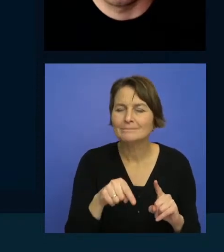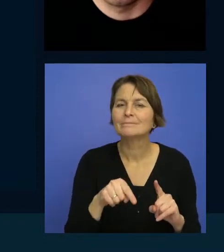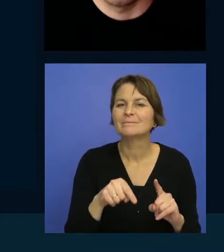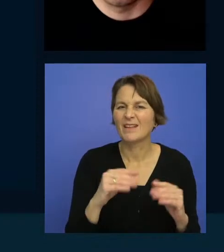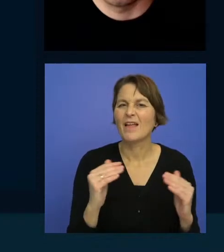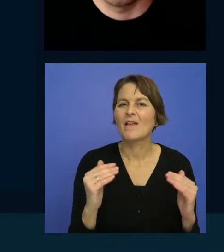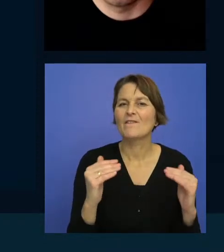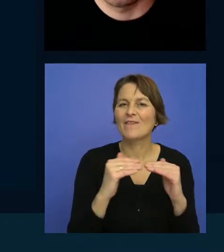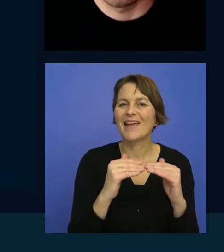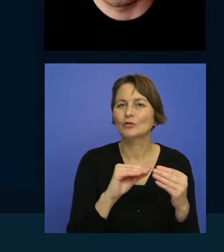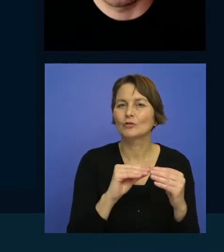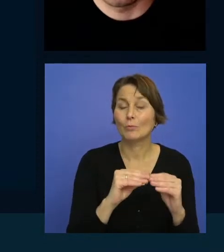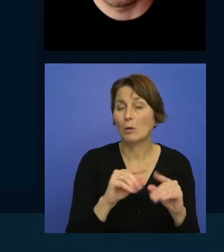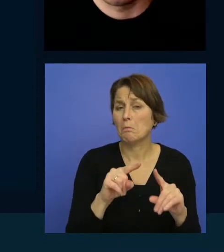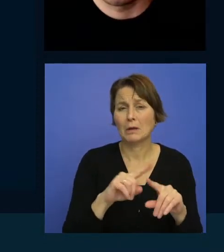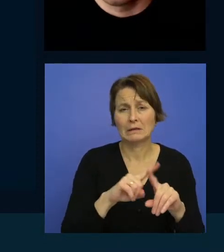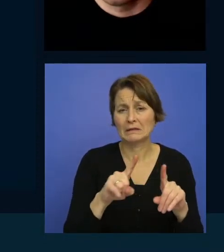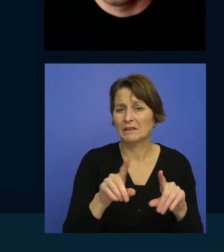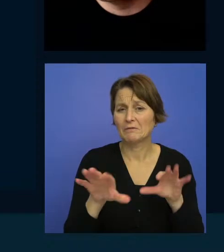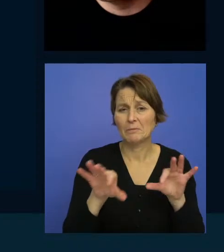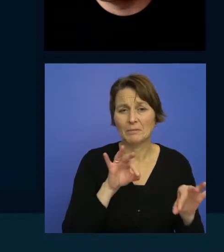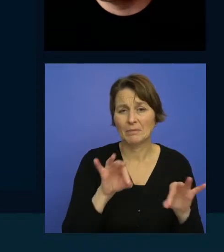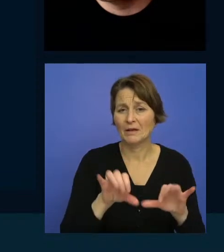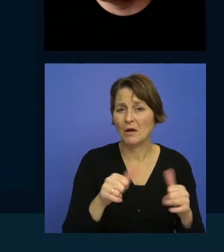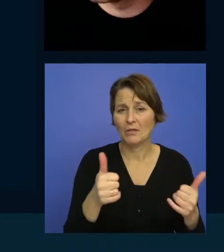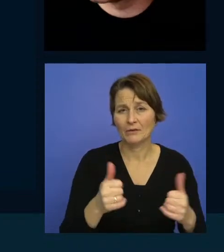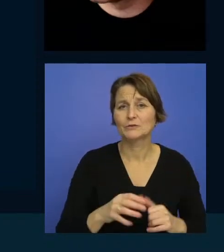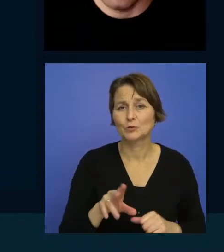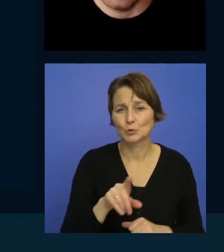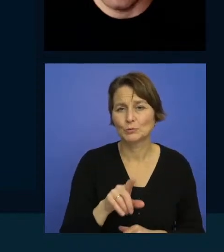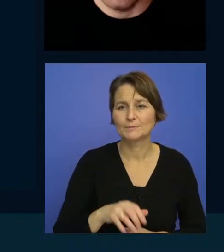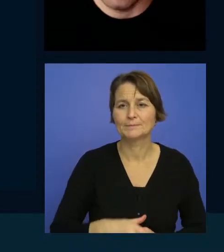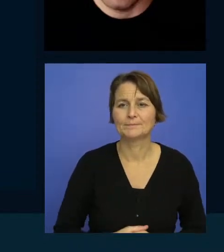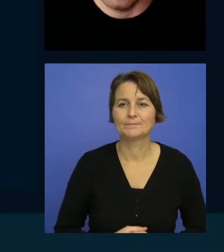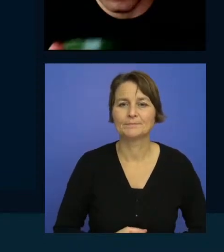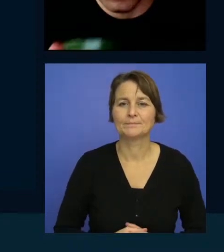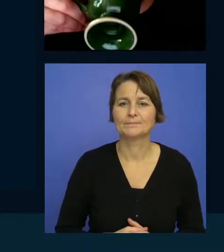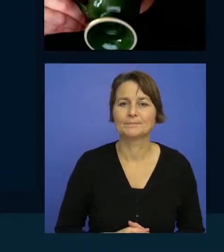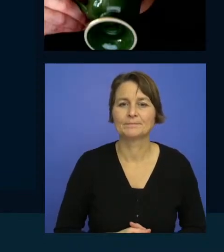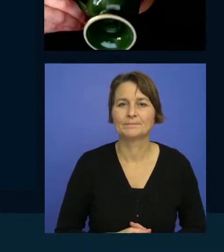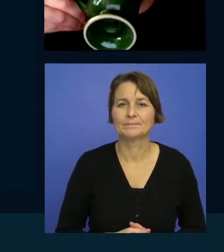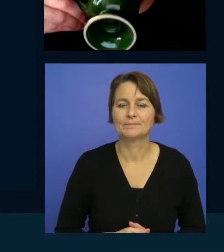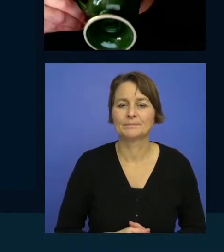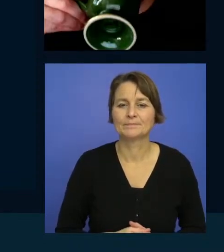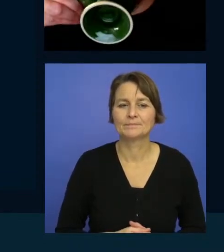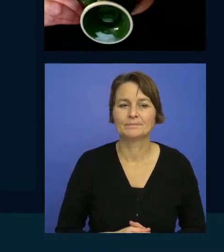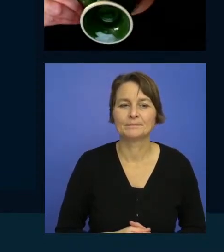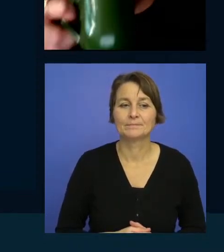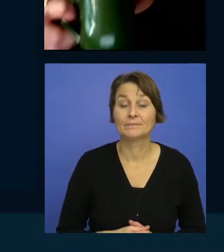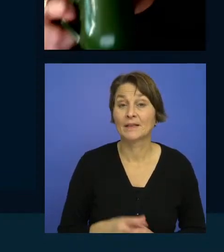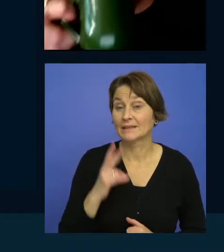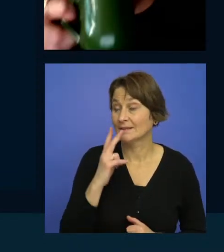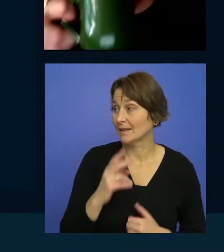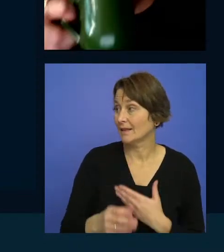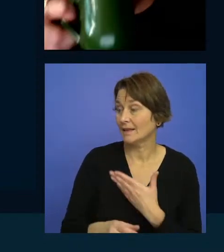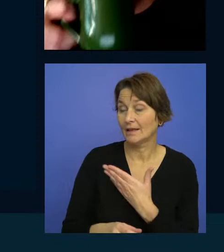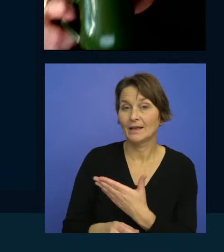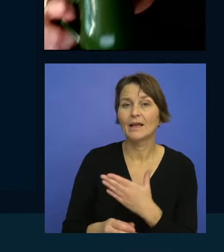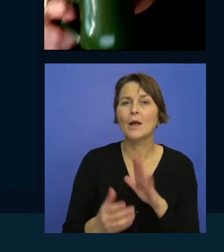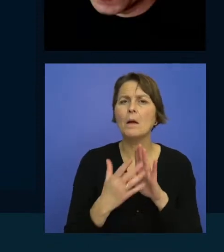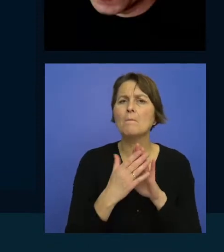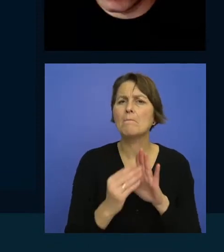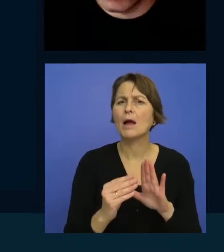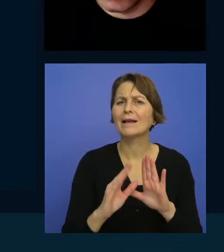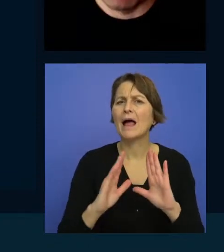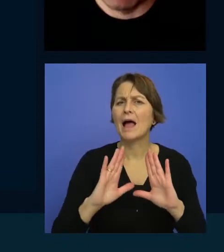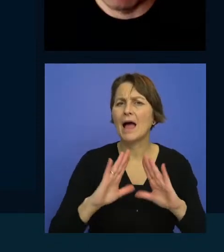and test to compare as well. So in this case, what we can see is the model performance, just like we saw in FairLearn,